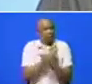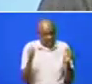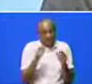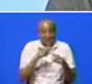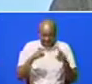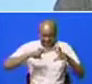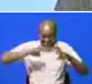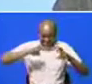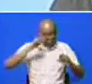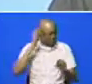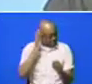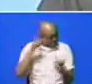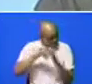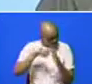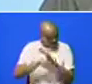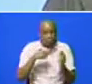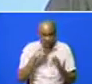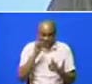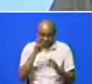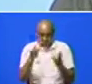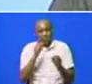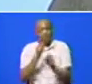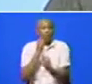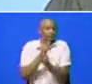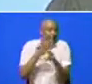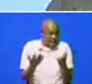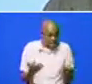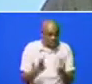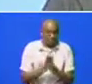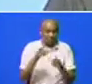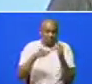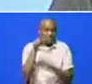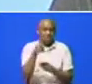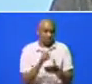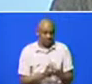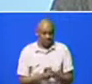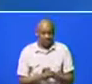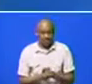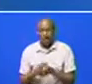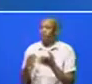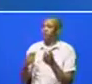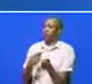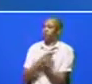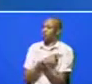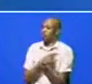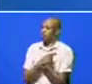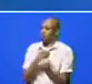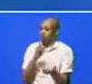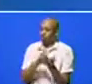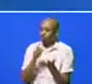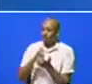massive research being done to try and fix those little gaps in the whole process. Okay. Dr. Mukuzi, we saw from